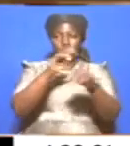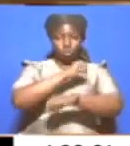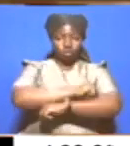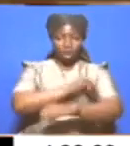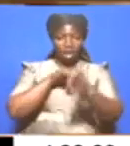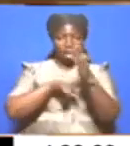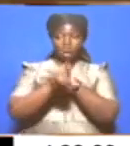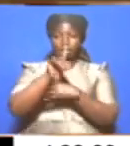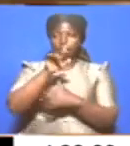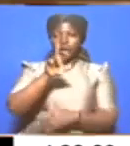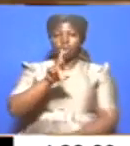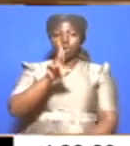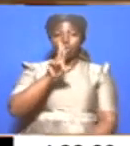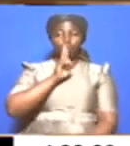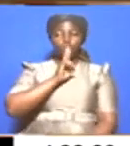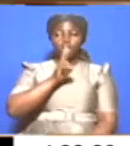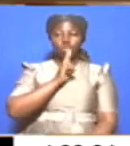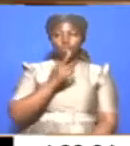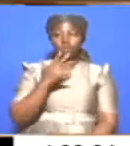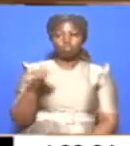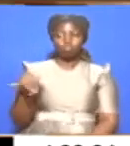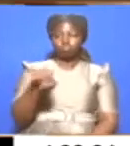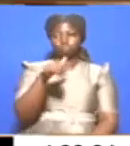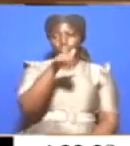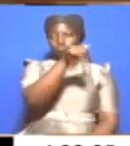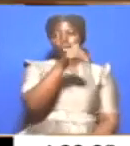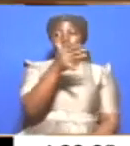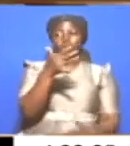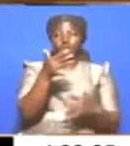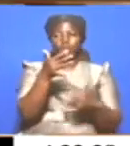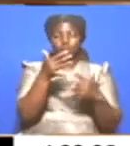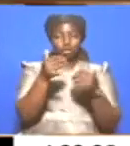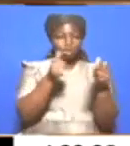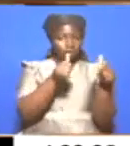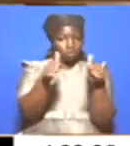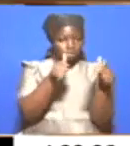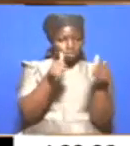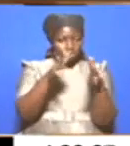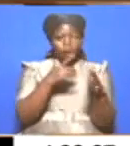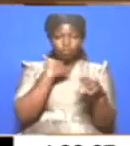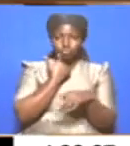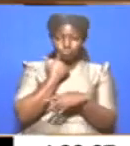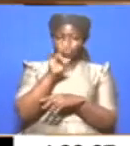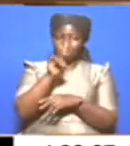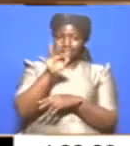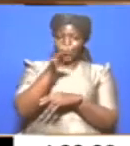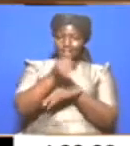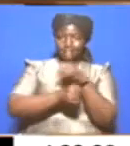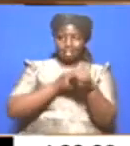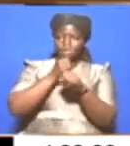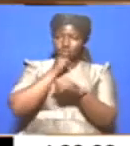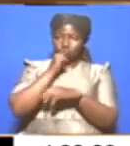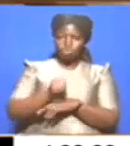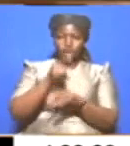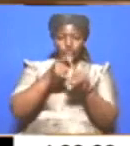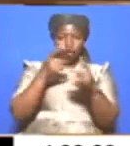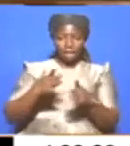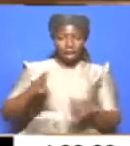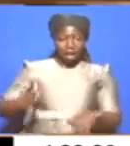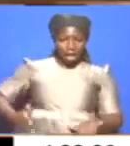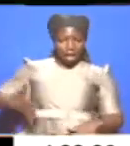aircraft, a Cessna 5Y CFT, flown by a 23-year-old pilot, was from Naivasha to Tatu City.